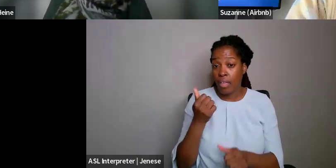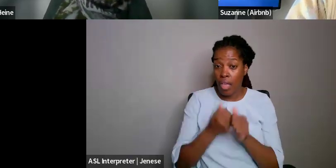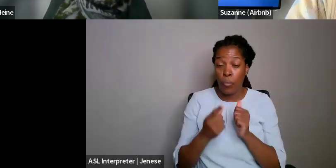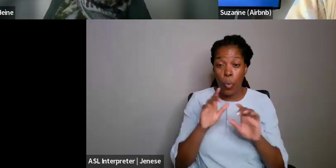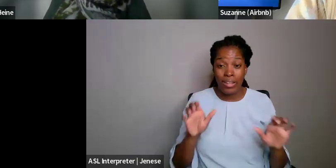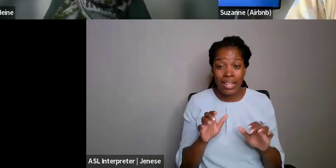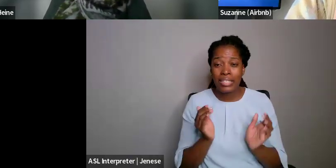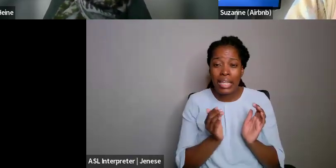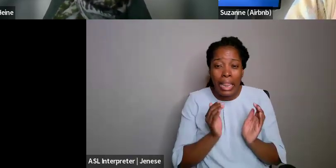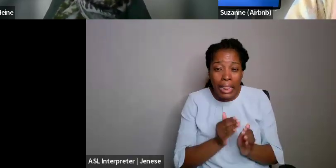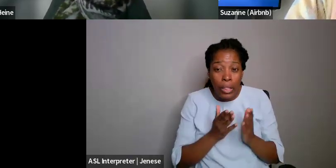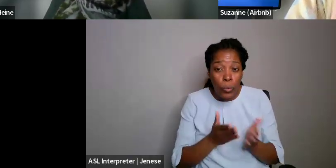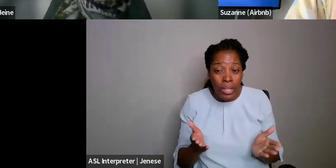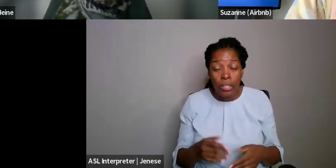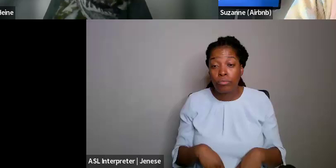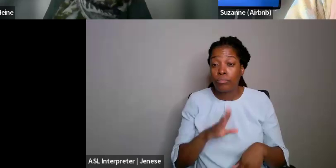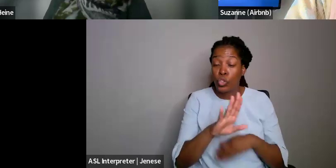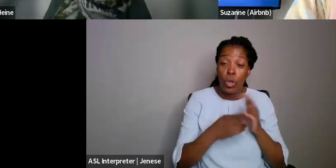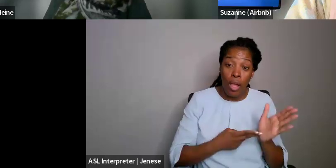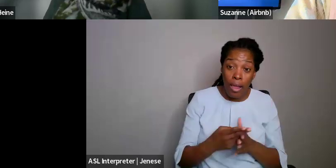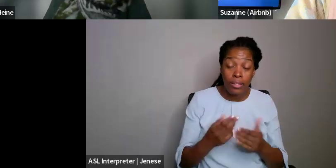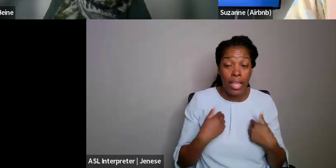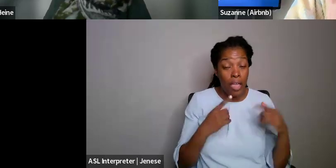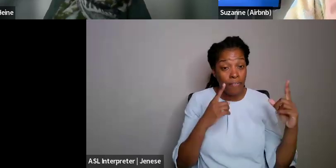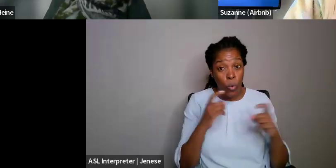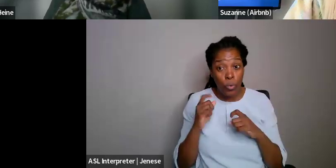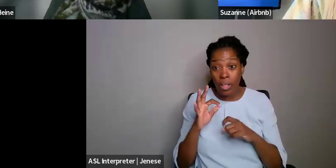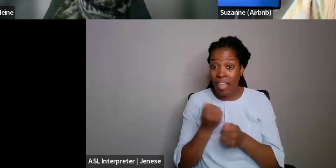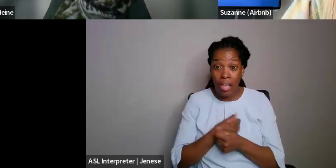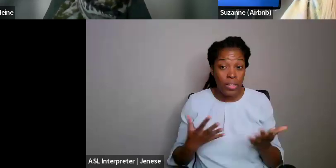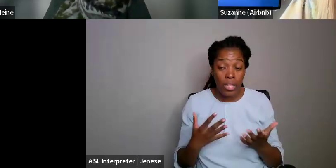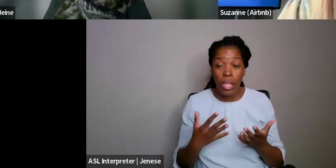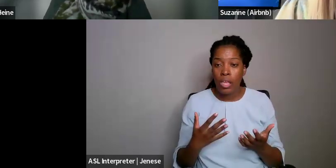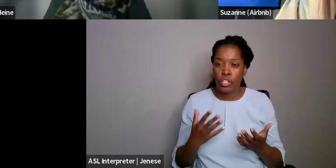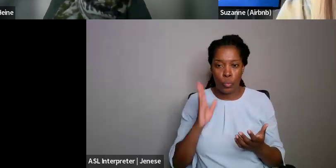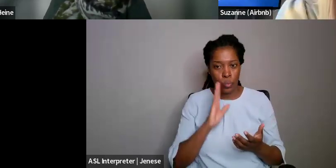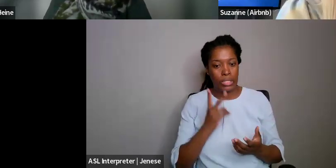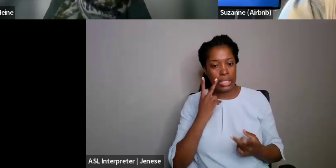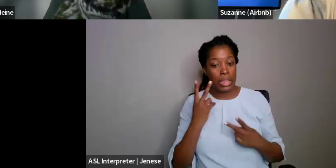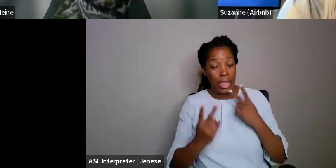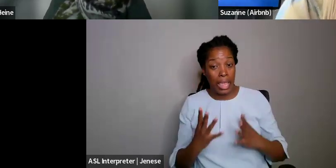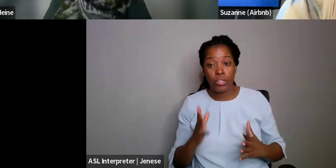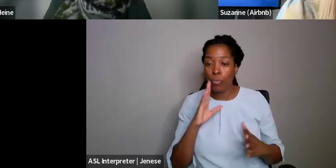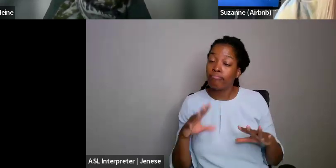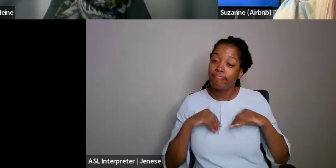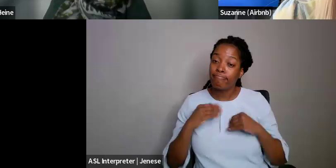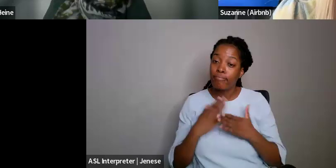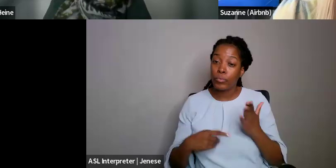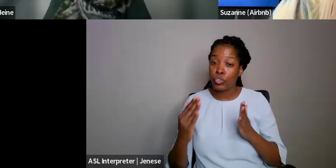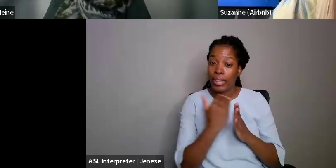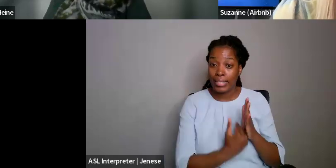and you have photos of everything, you'll find the guests that will fit with your listing. Yeah, I love that.